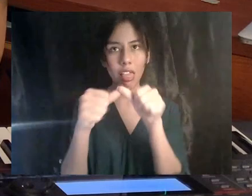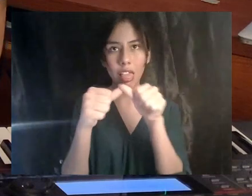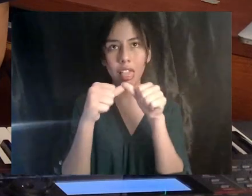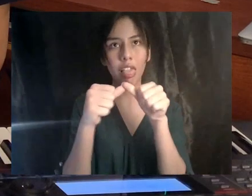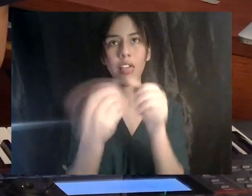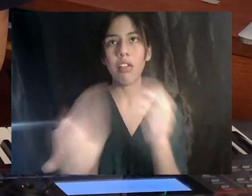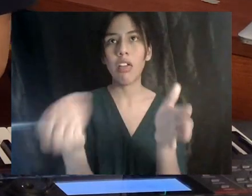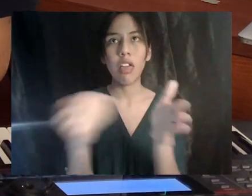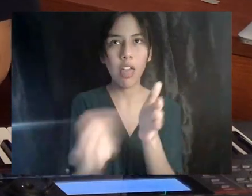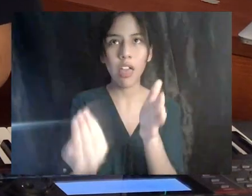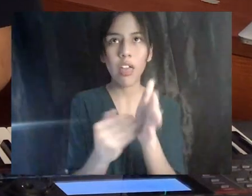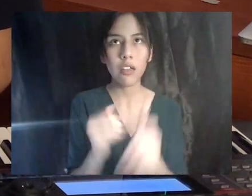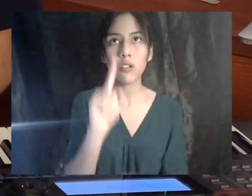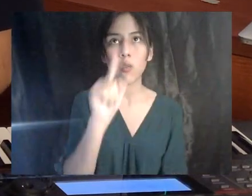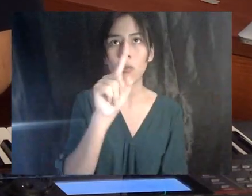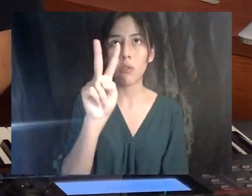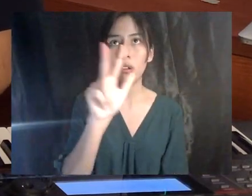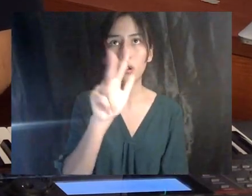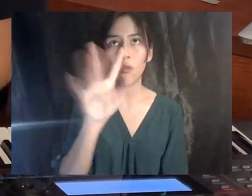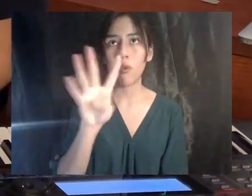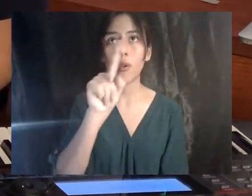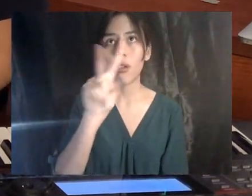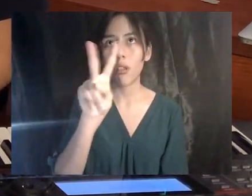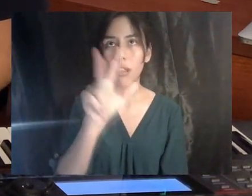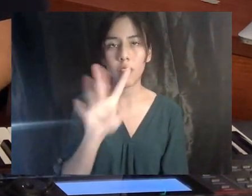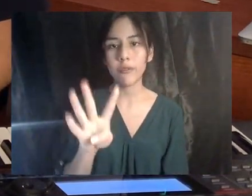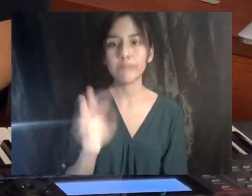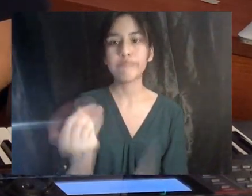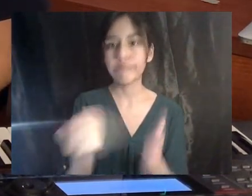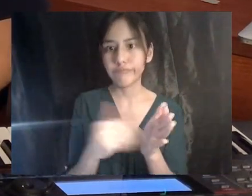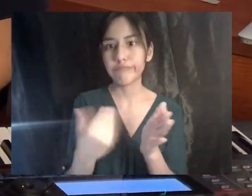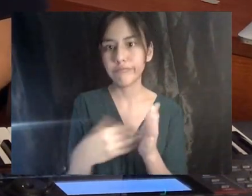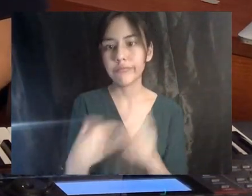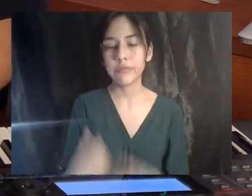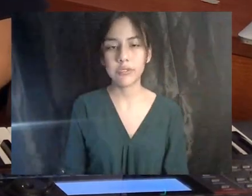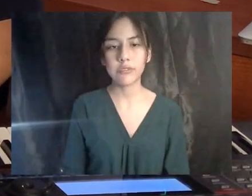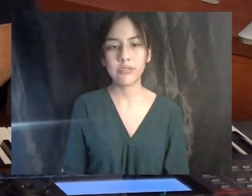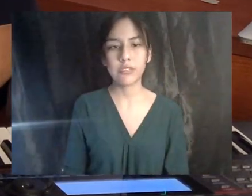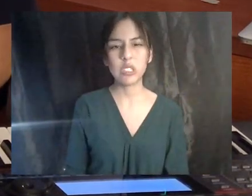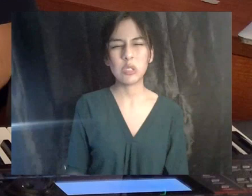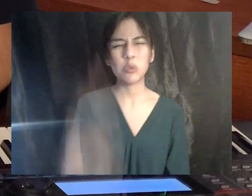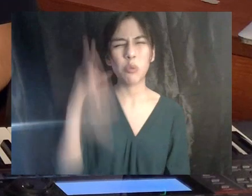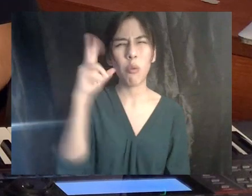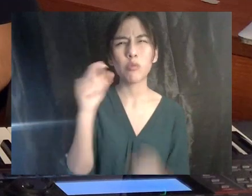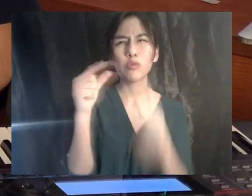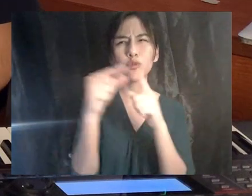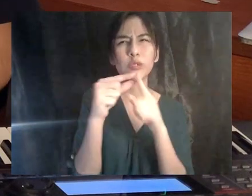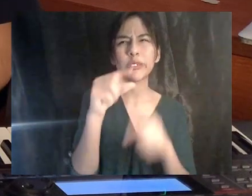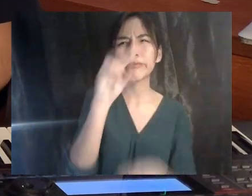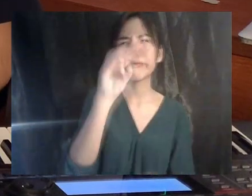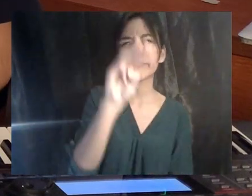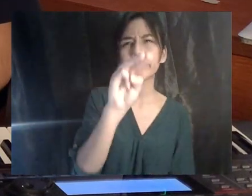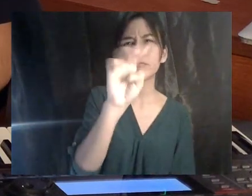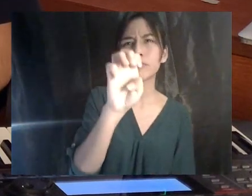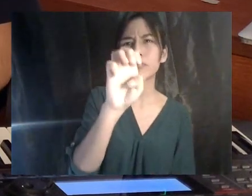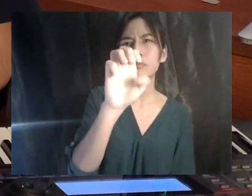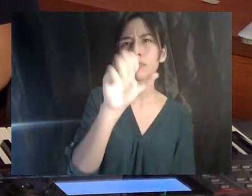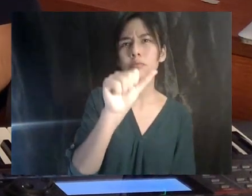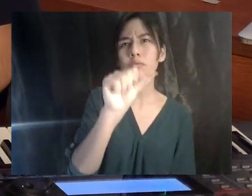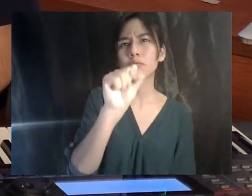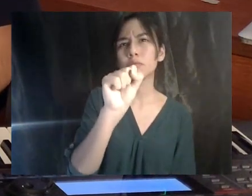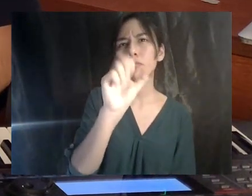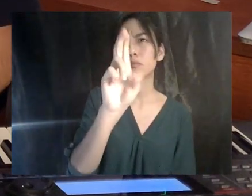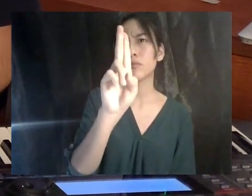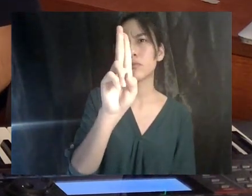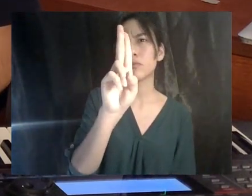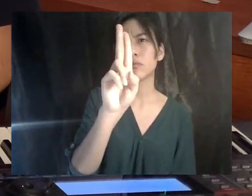loop of counting in 4. So you heard me say the word measure, and you're thinking, Sam, what's that? Well, a